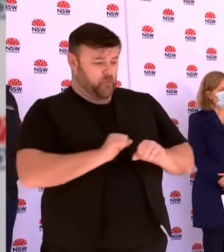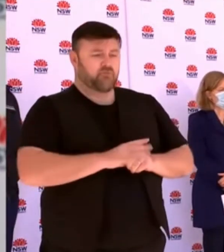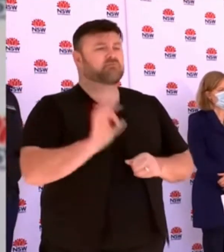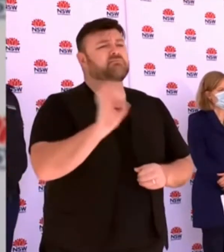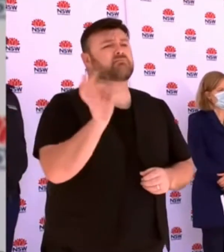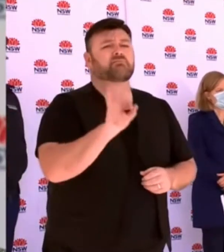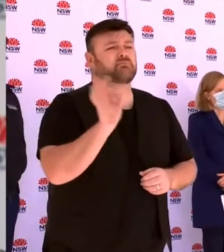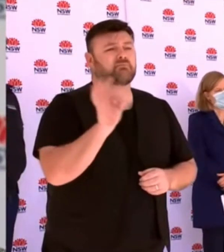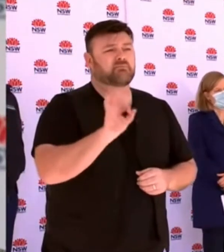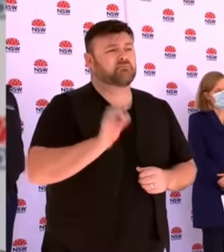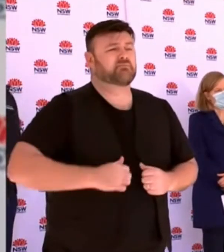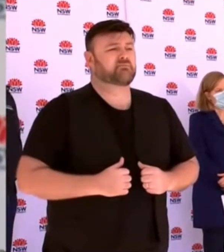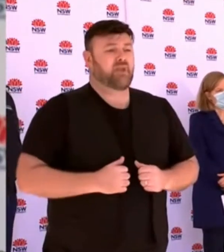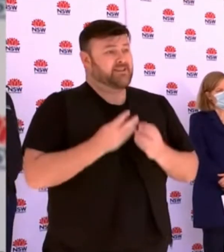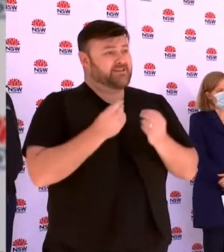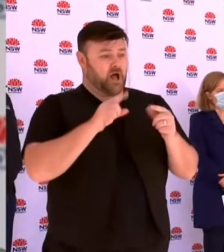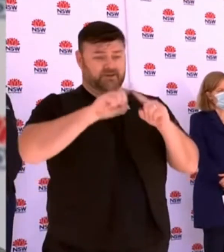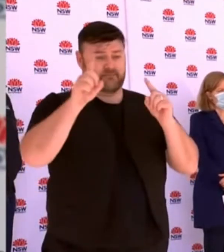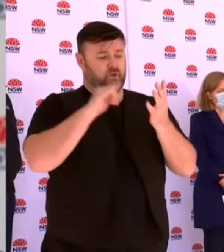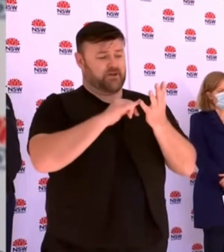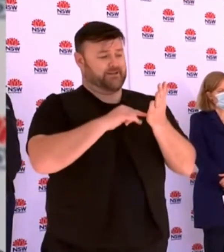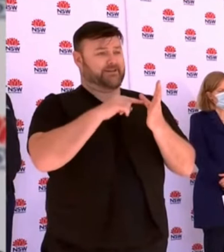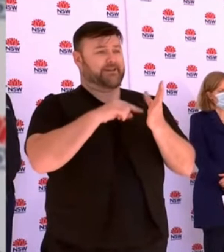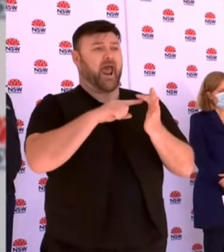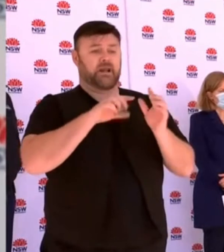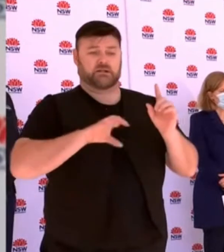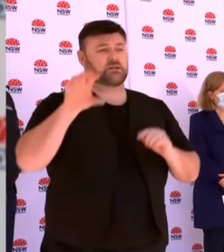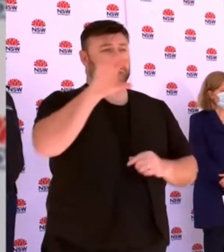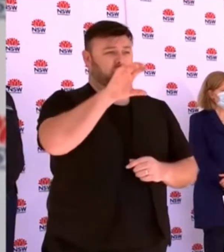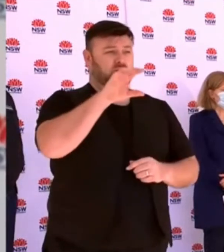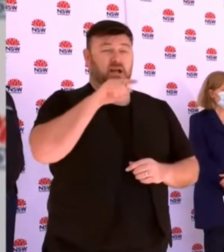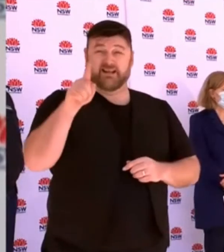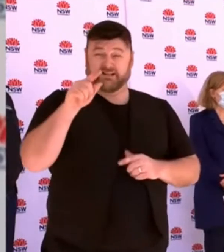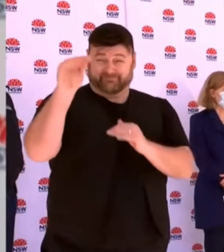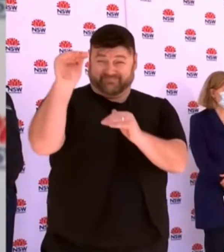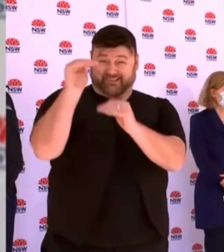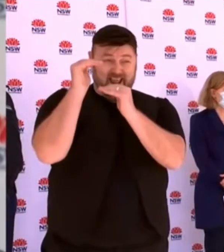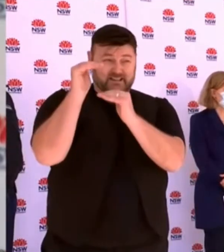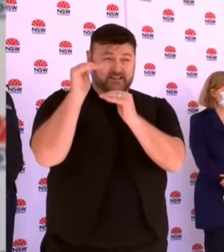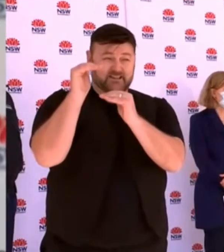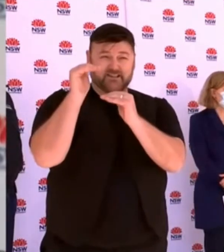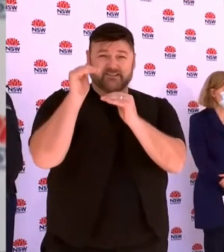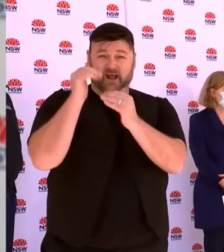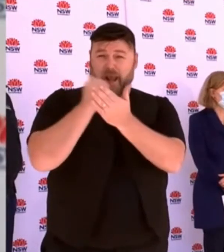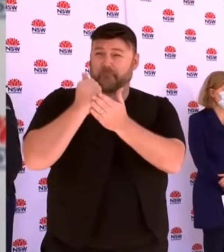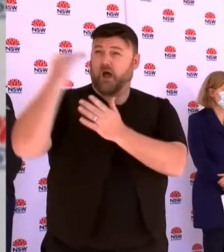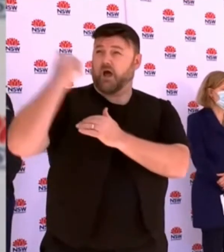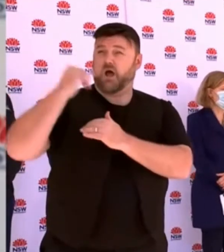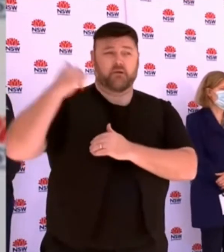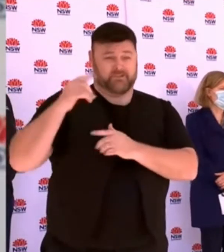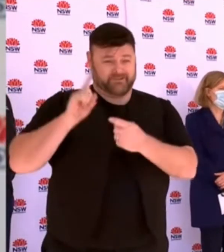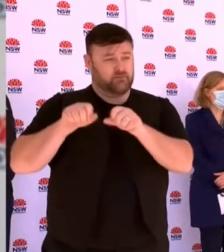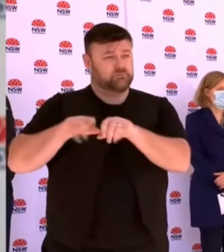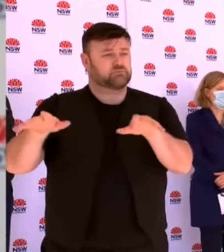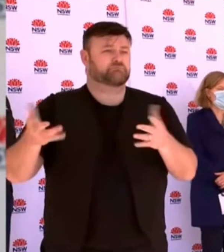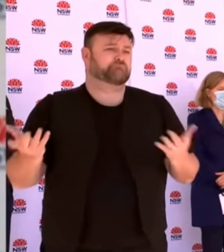fact, quite the opposite. We've seen some states bringing home far fewer Australians than New South Wales is having those